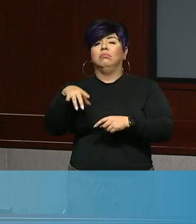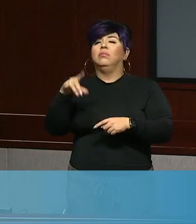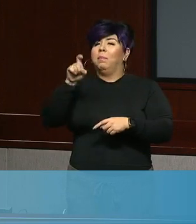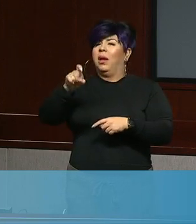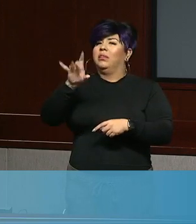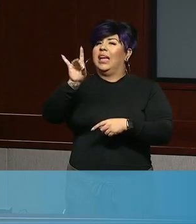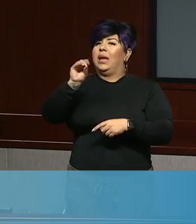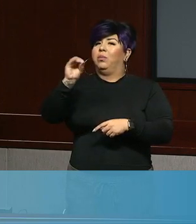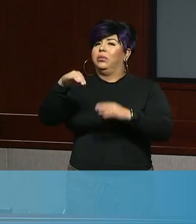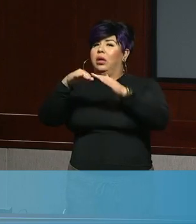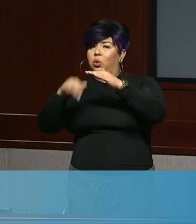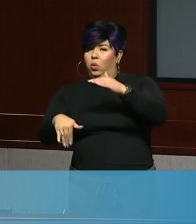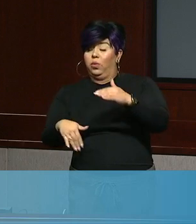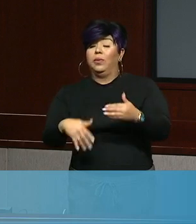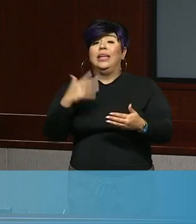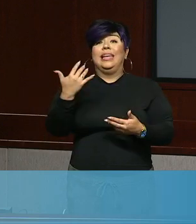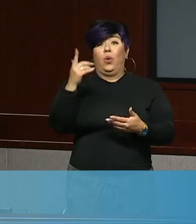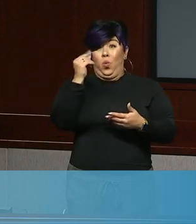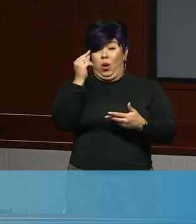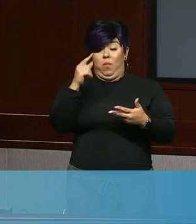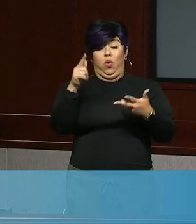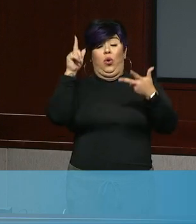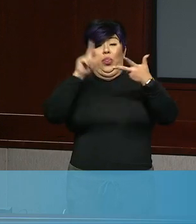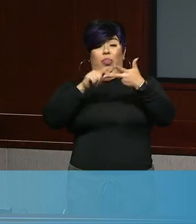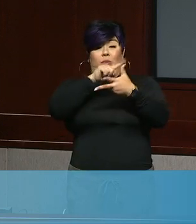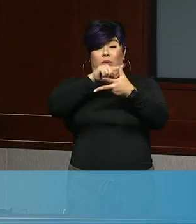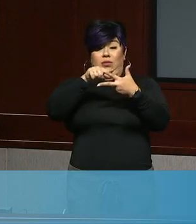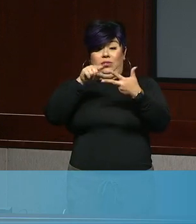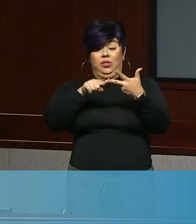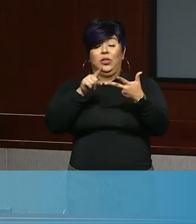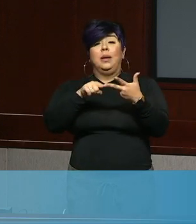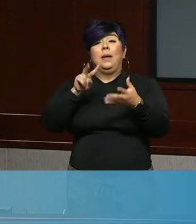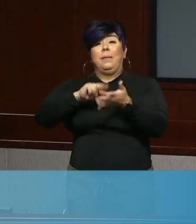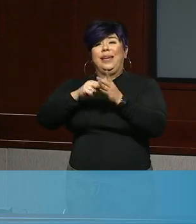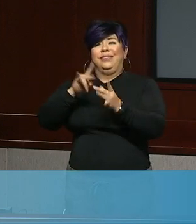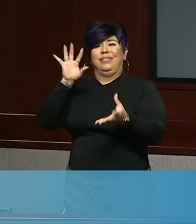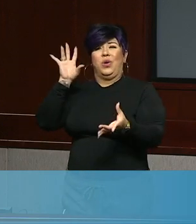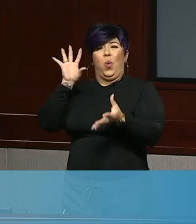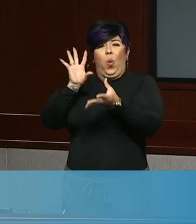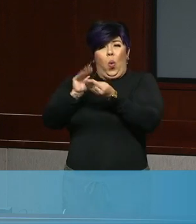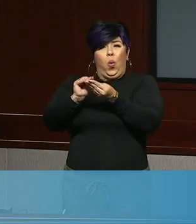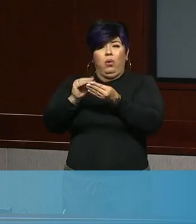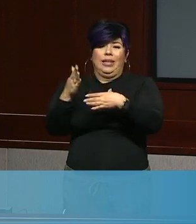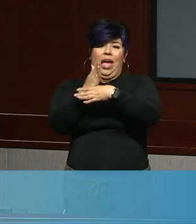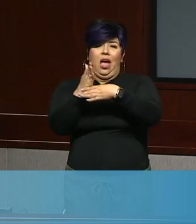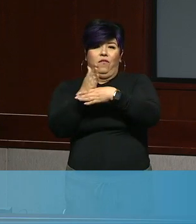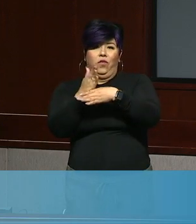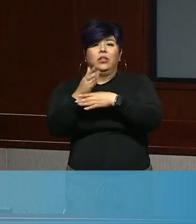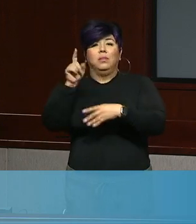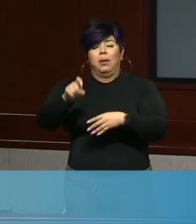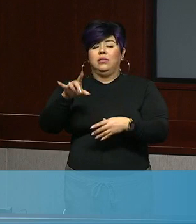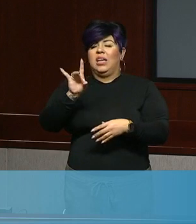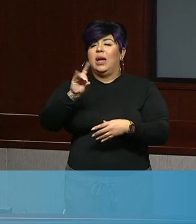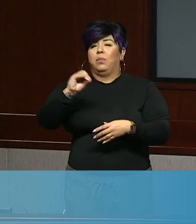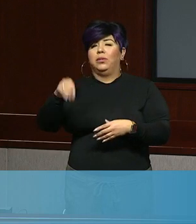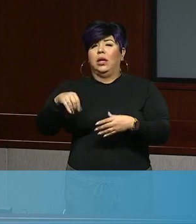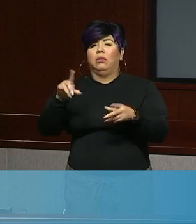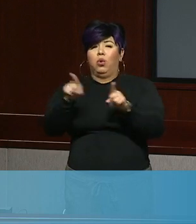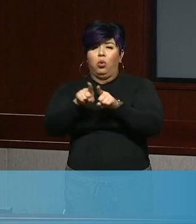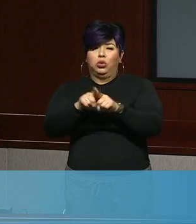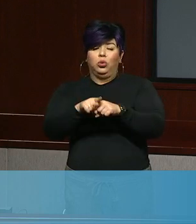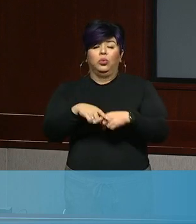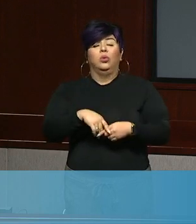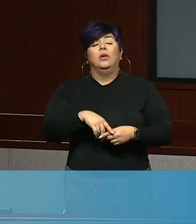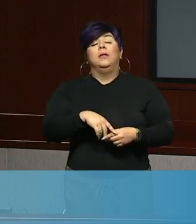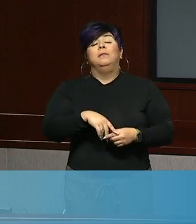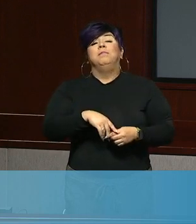8%. And the third is now the lowest quartile aggregate testing positivity rate must be below 8%. As